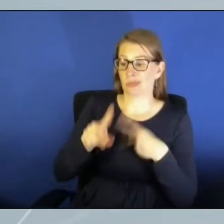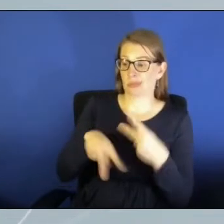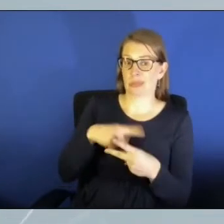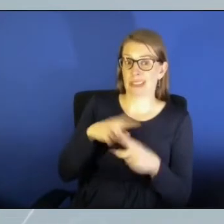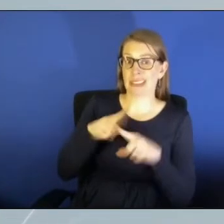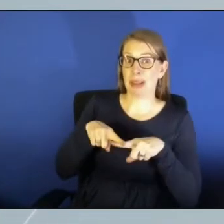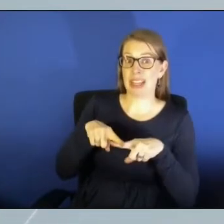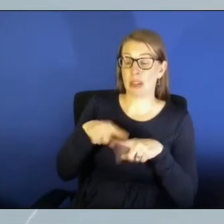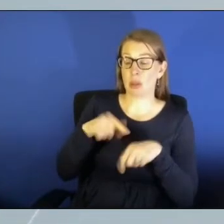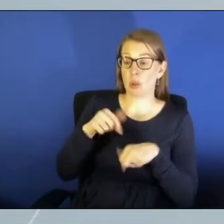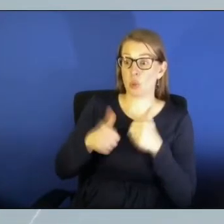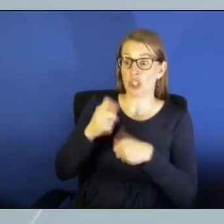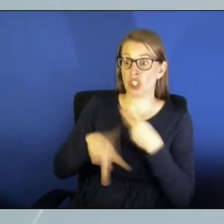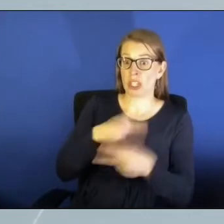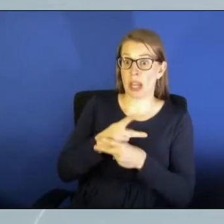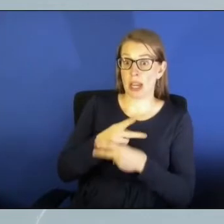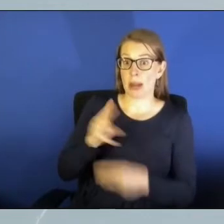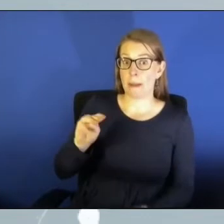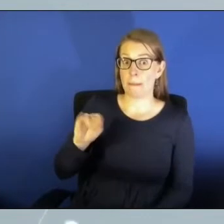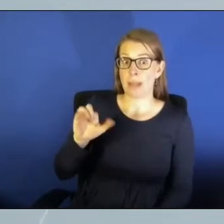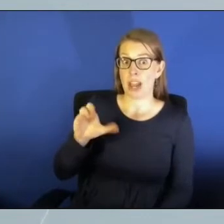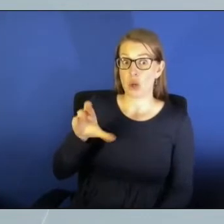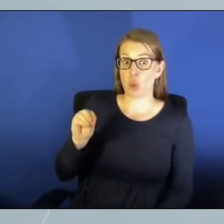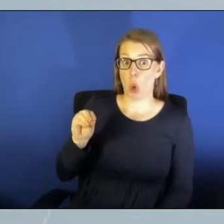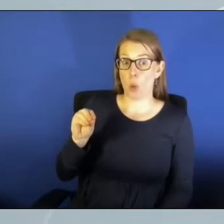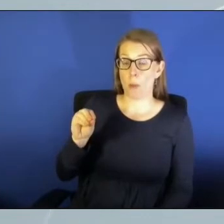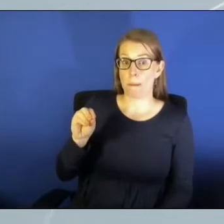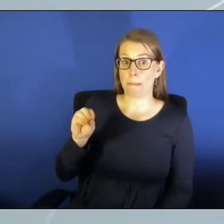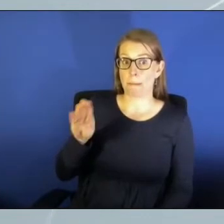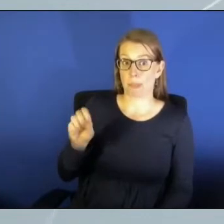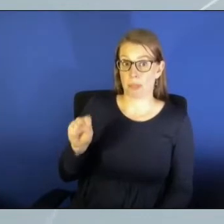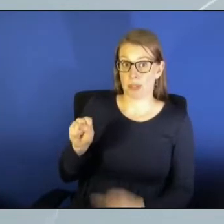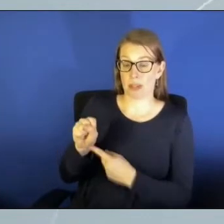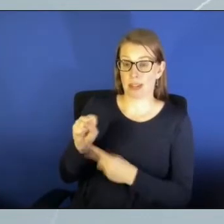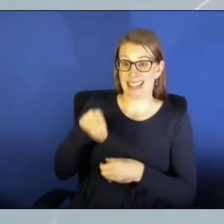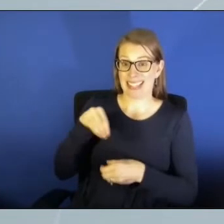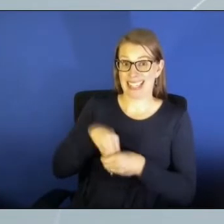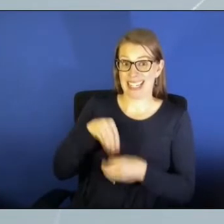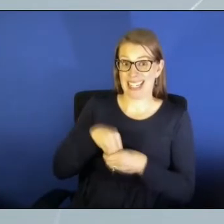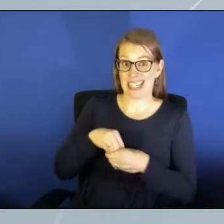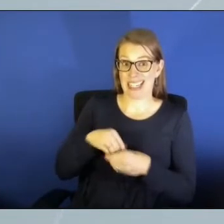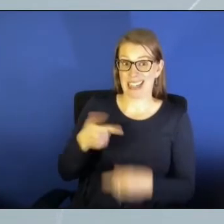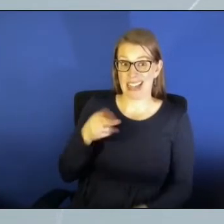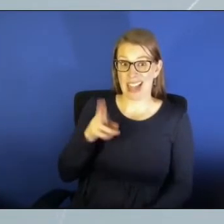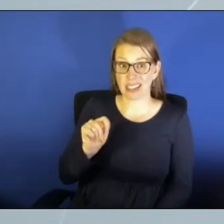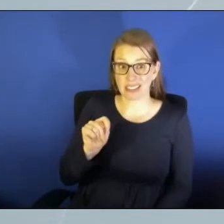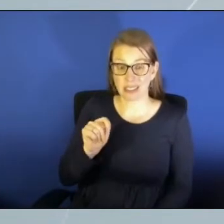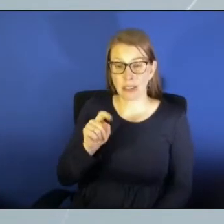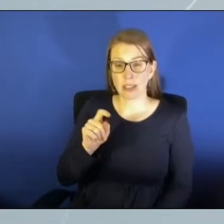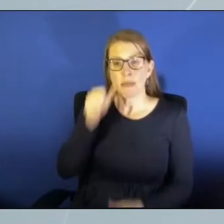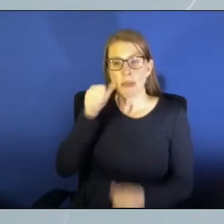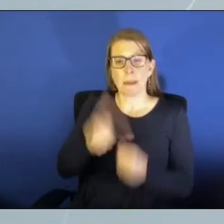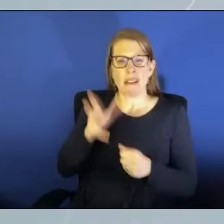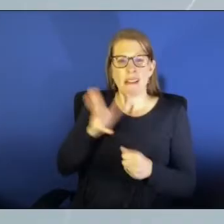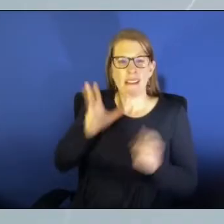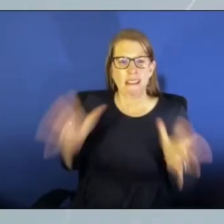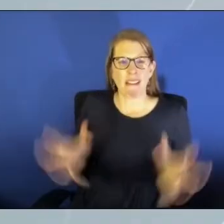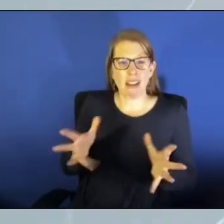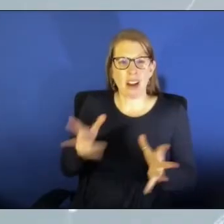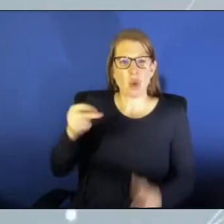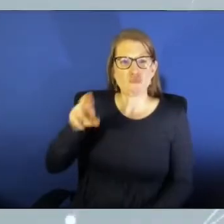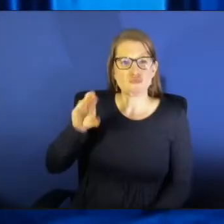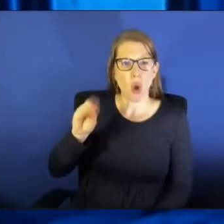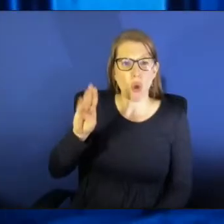talking about like when we're all advised to take probiotics and things of that nature? Can that help you? Yeah, so it